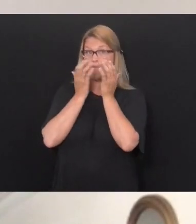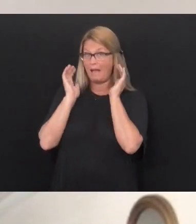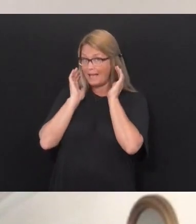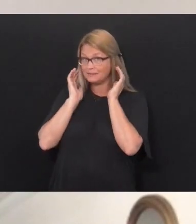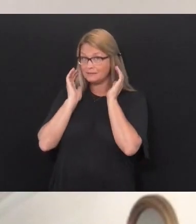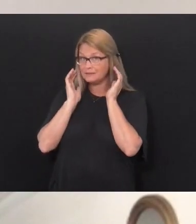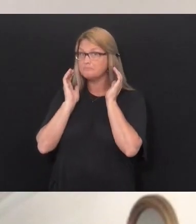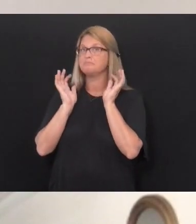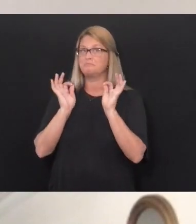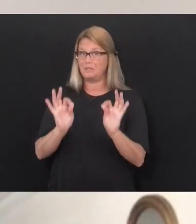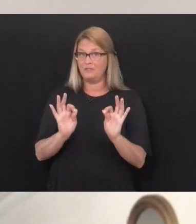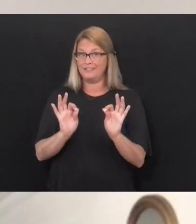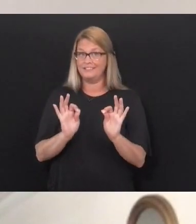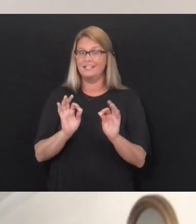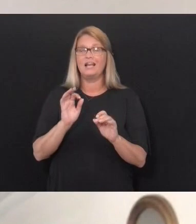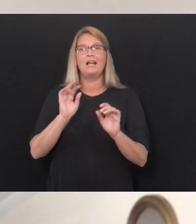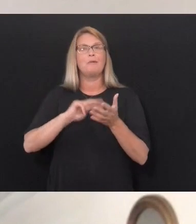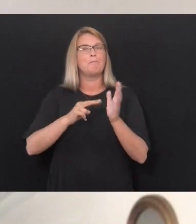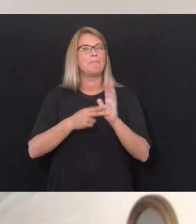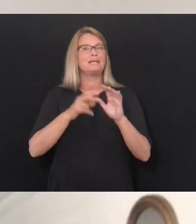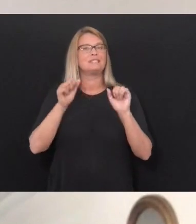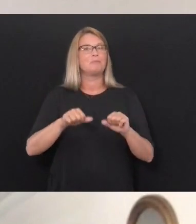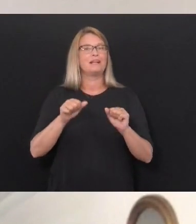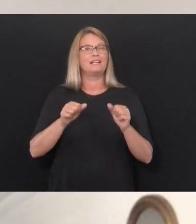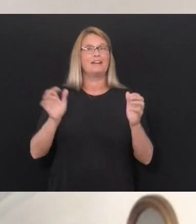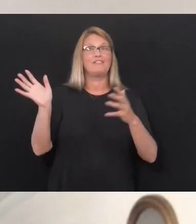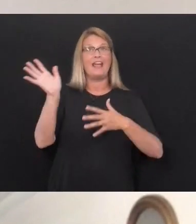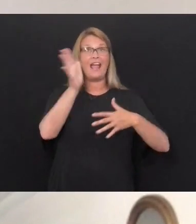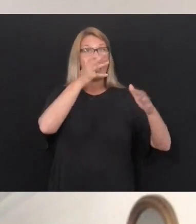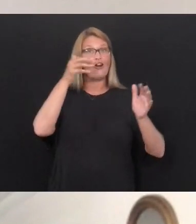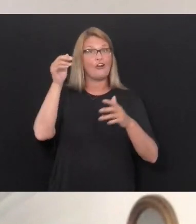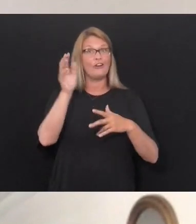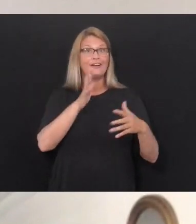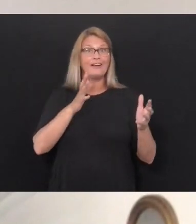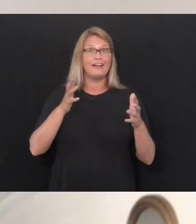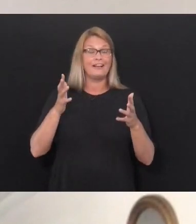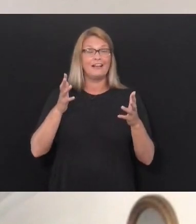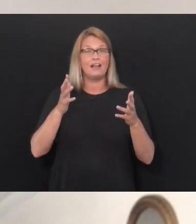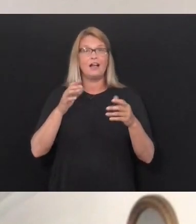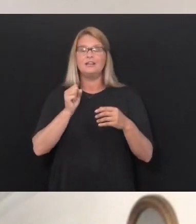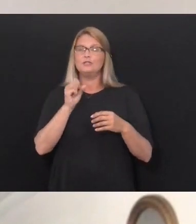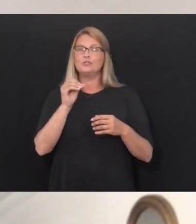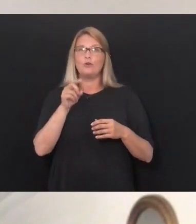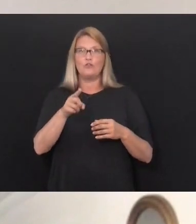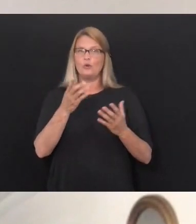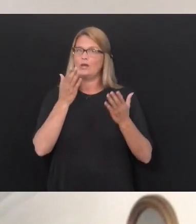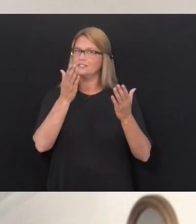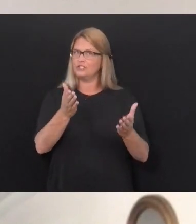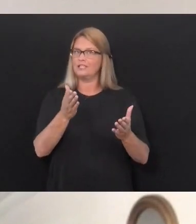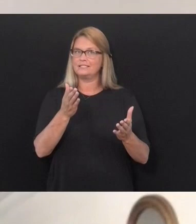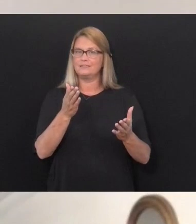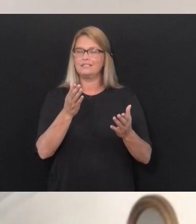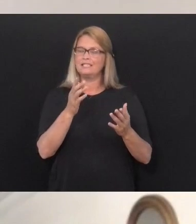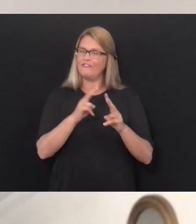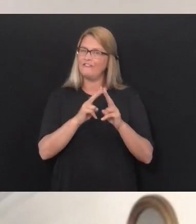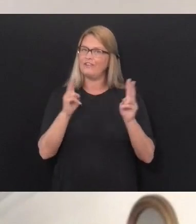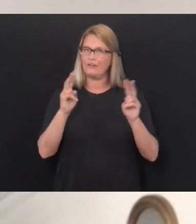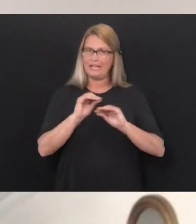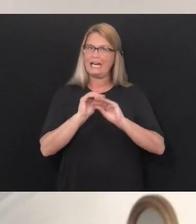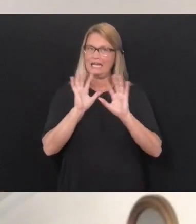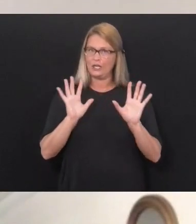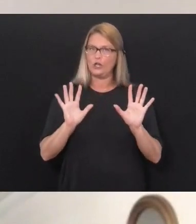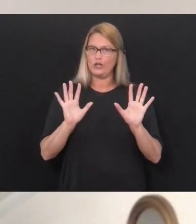would necessarily happen, under whose jurisdiction, and if the mandate for people wearing a